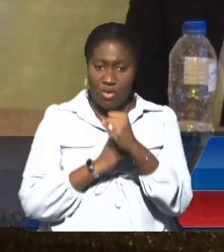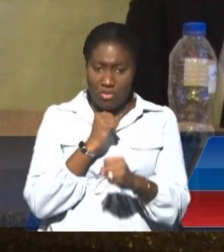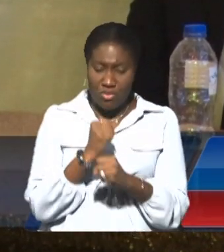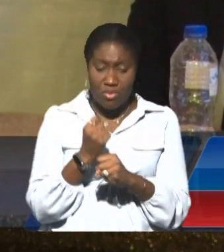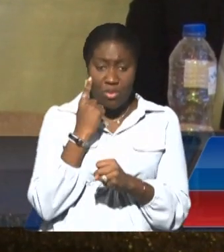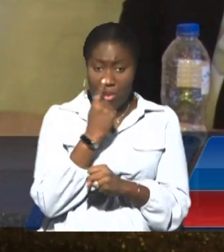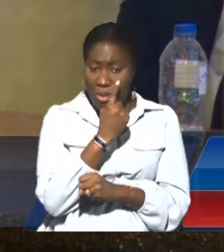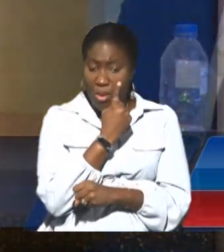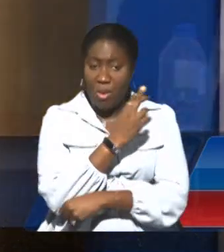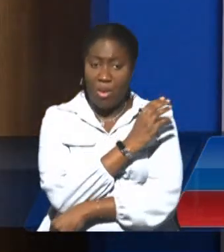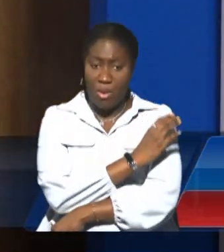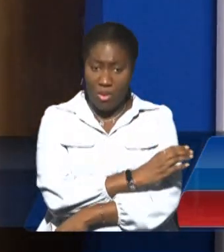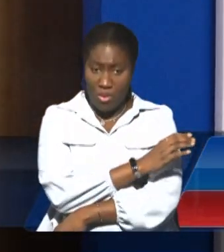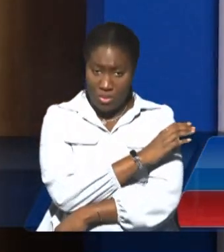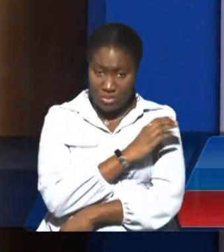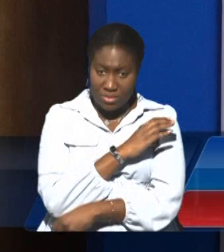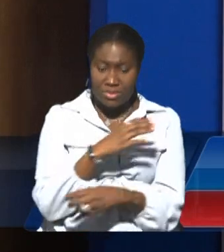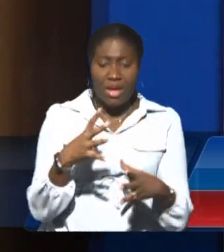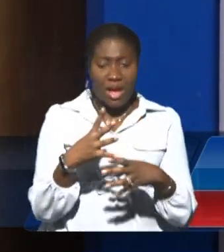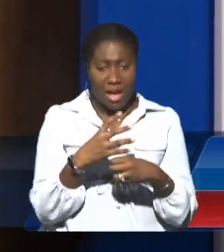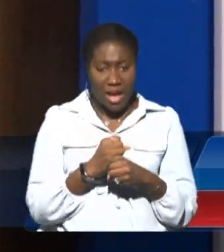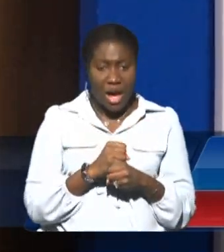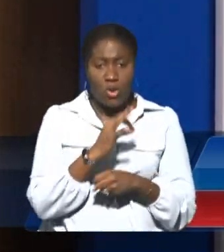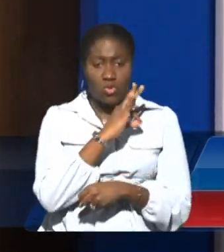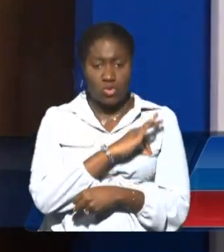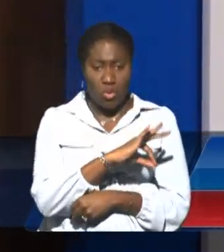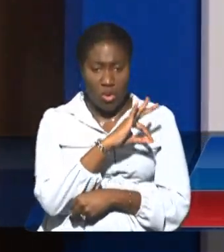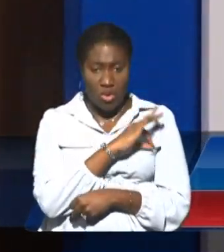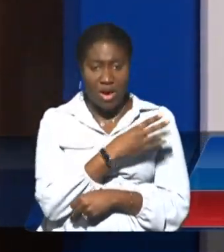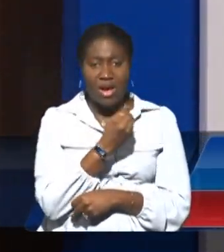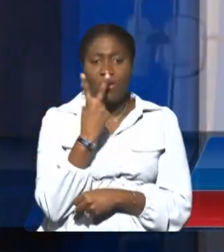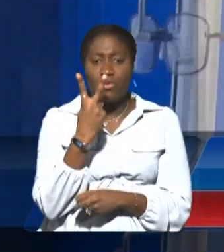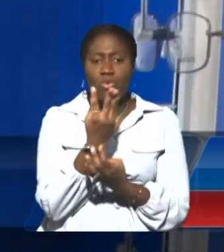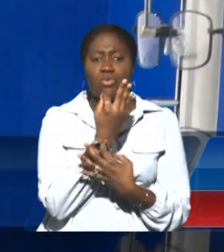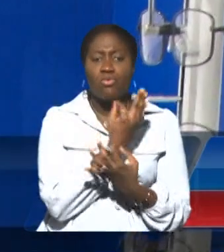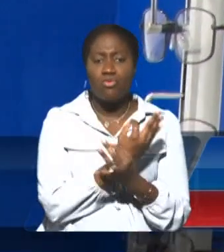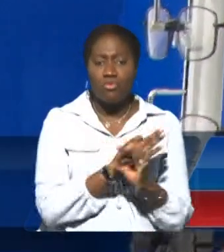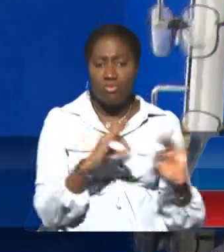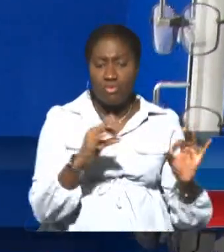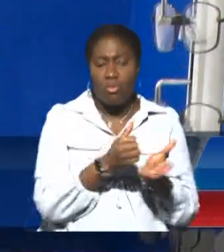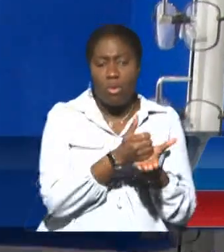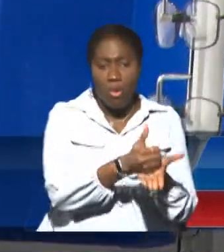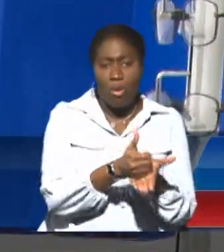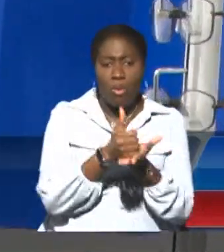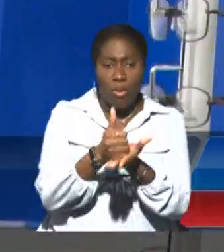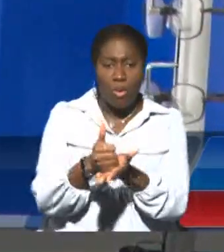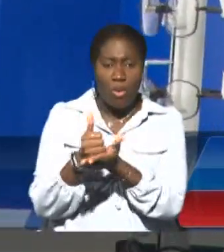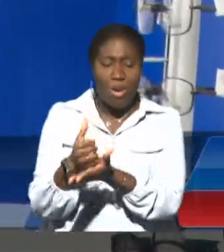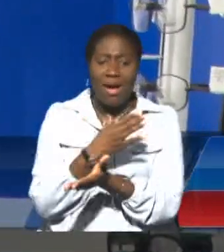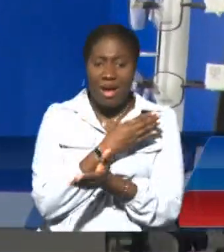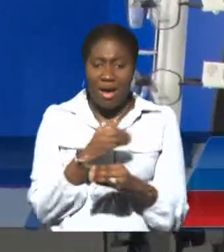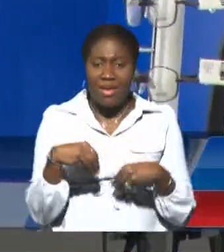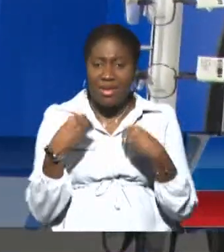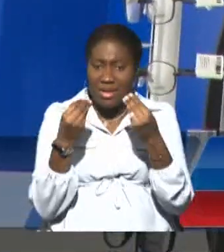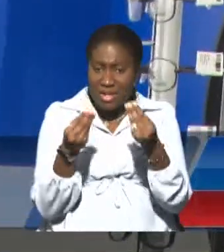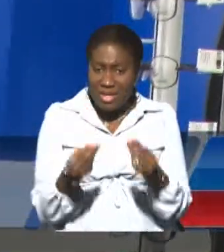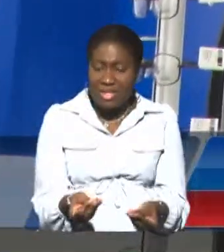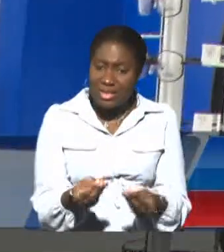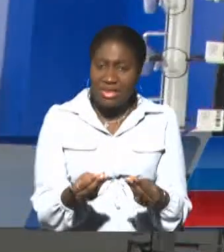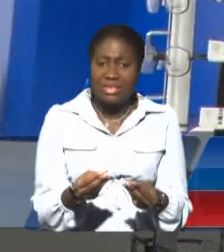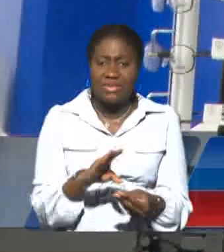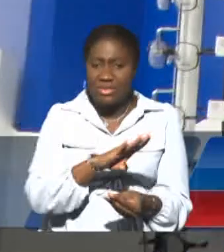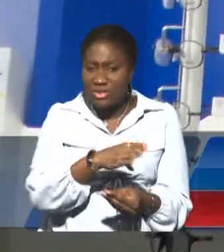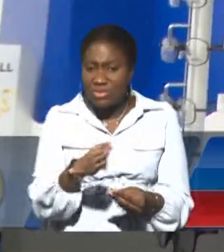with help from majority sponsor CVRS, hosts two charity initiatives. At these events, the Gift of Sight and Sight